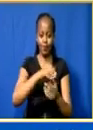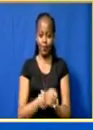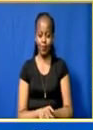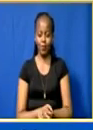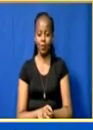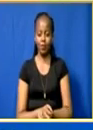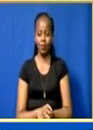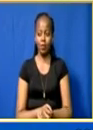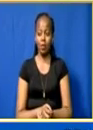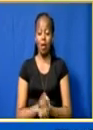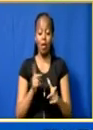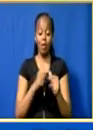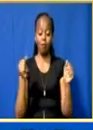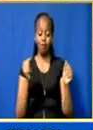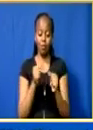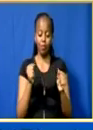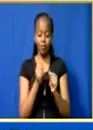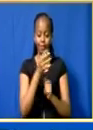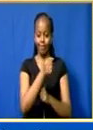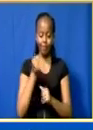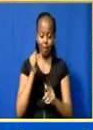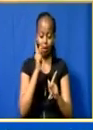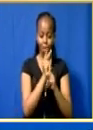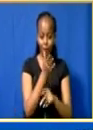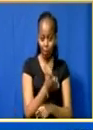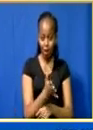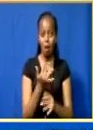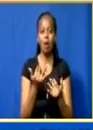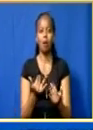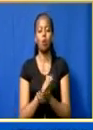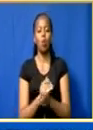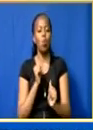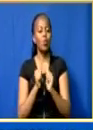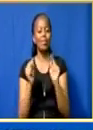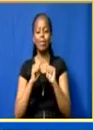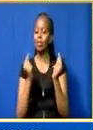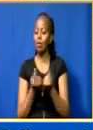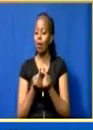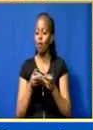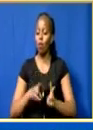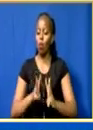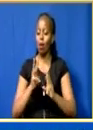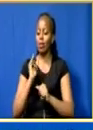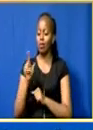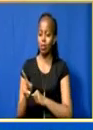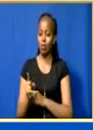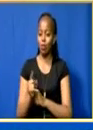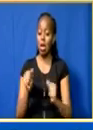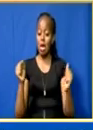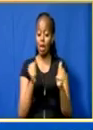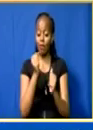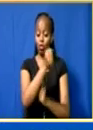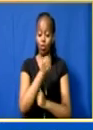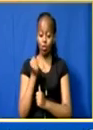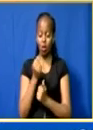dip them in, then I refrigerate. Oh, yes. Okay. Mm-hmm. So, which kind of method is that? Refrigeration.